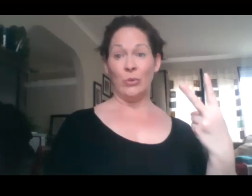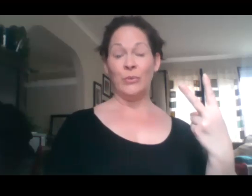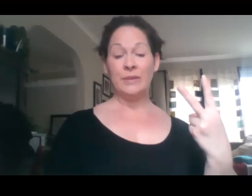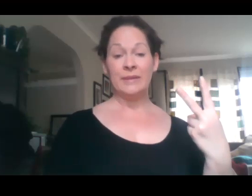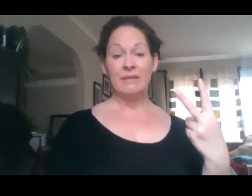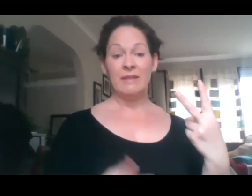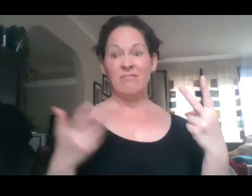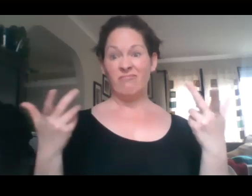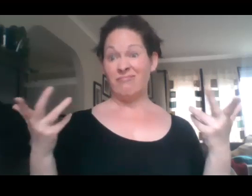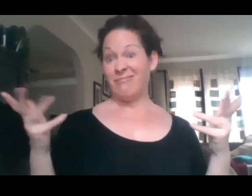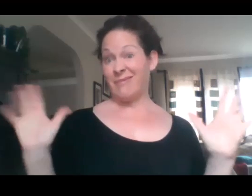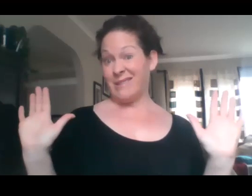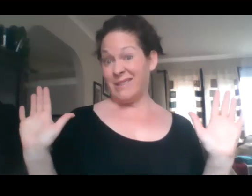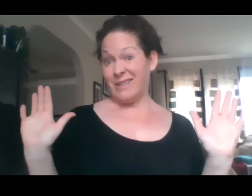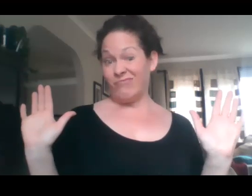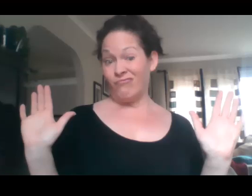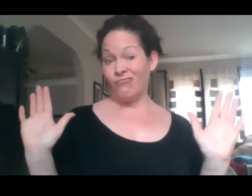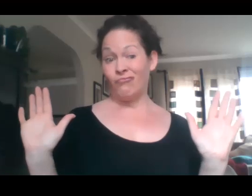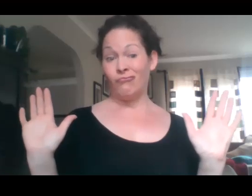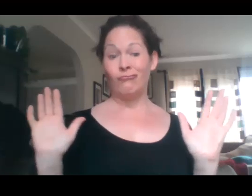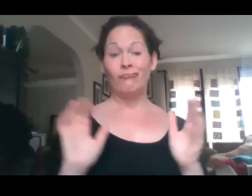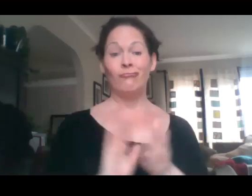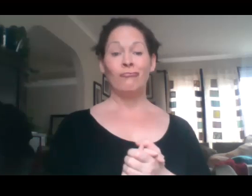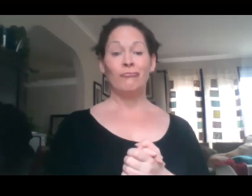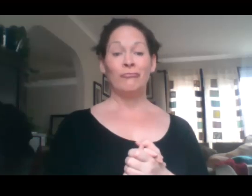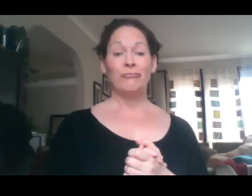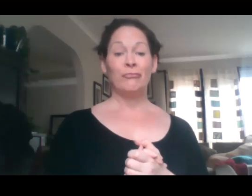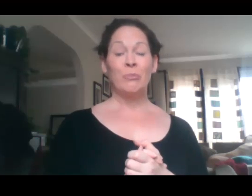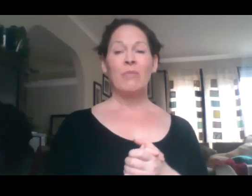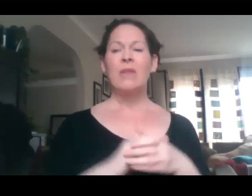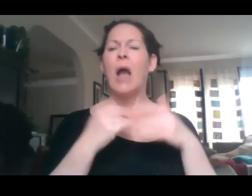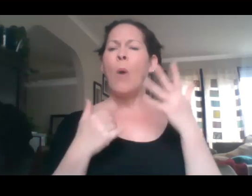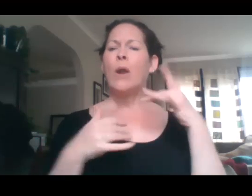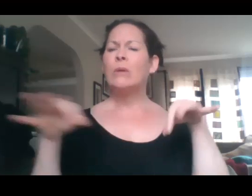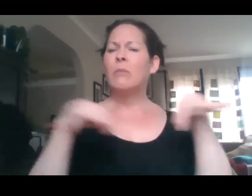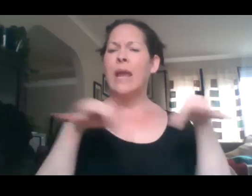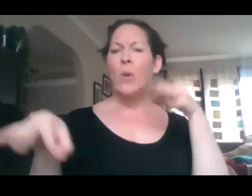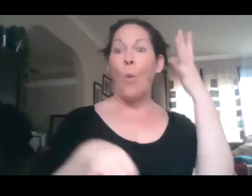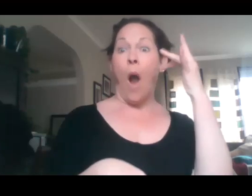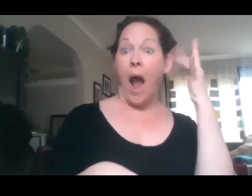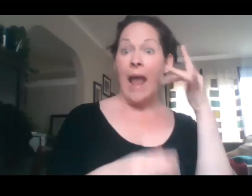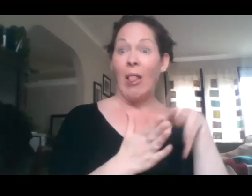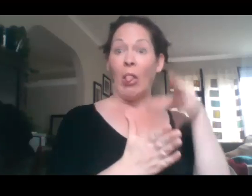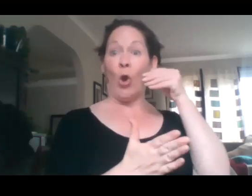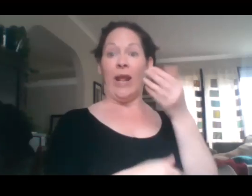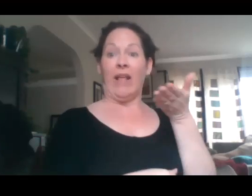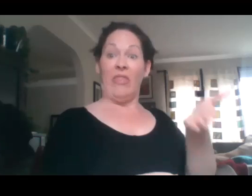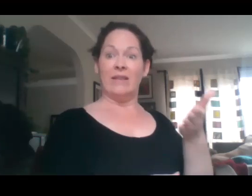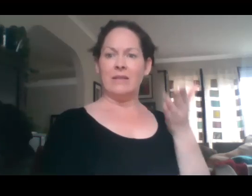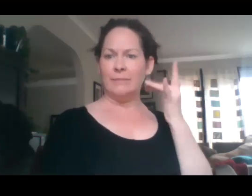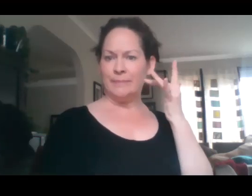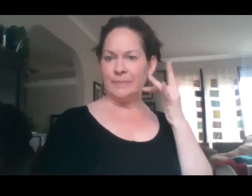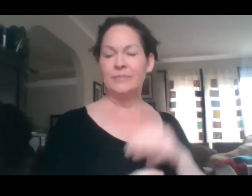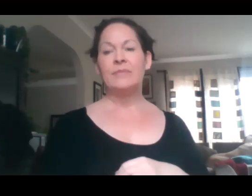That's all it covers. And I want to tell you why we're doing this. Because we're going to jump into section